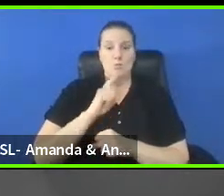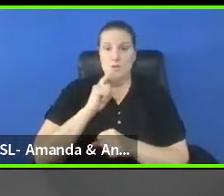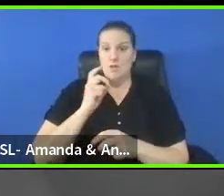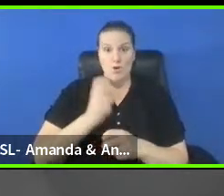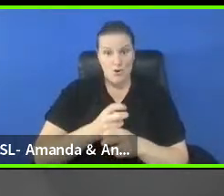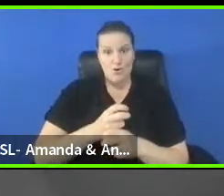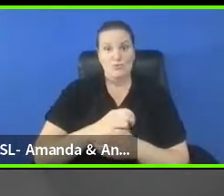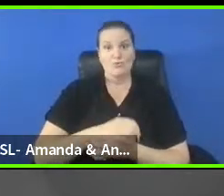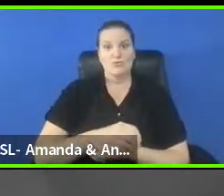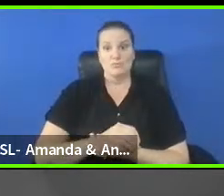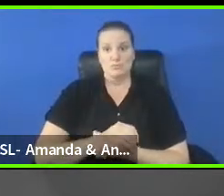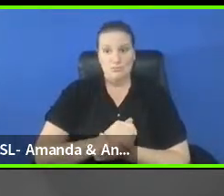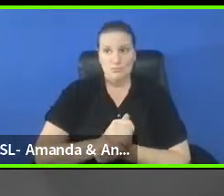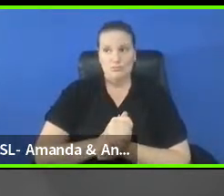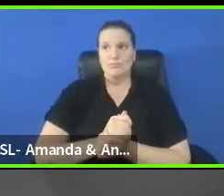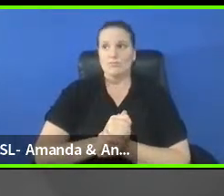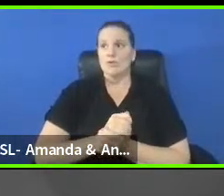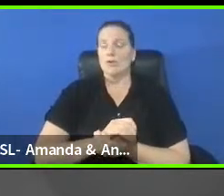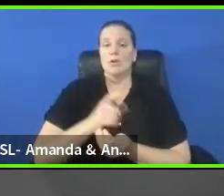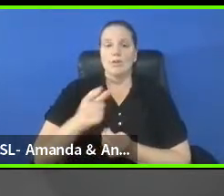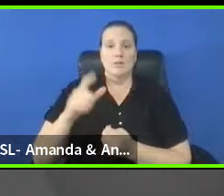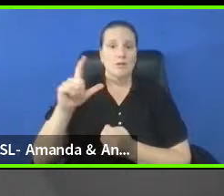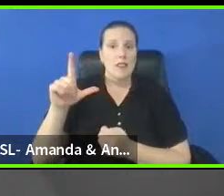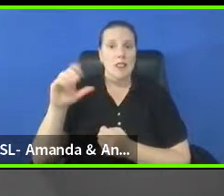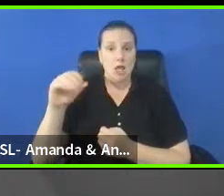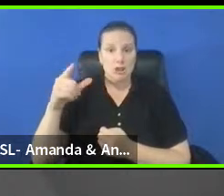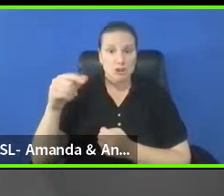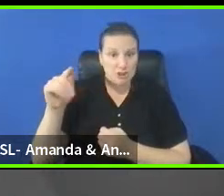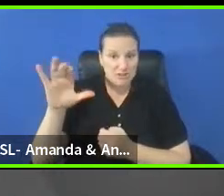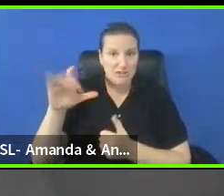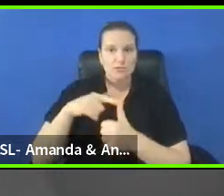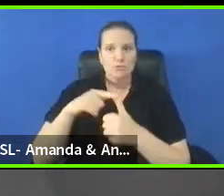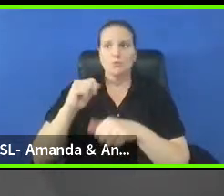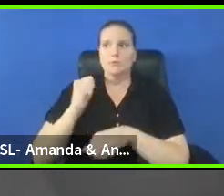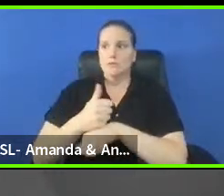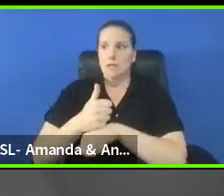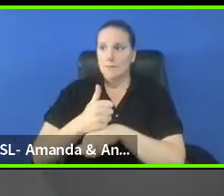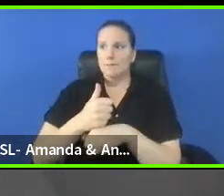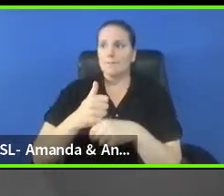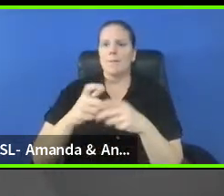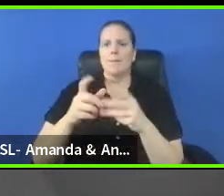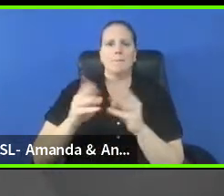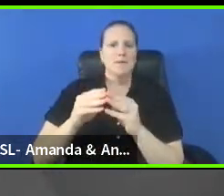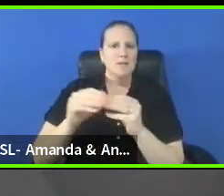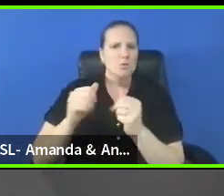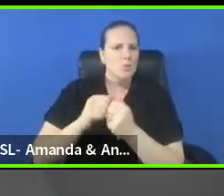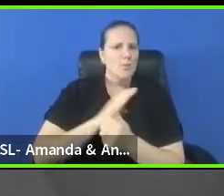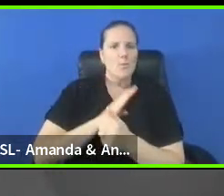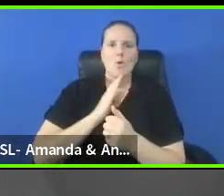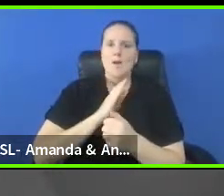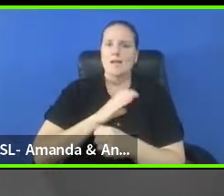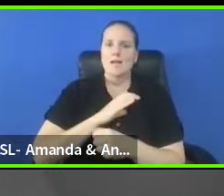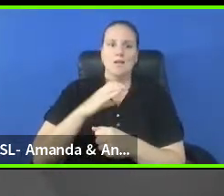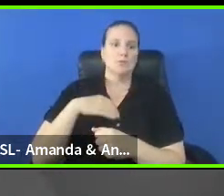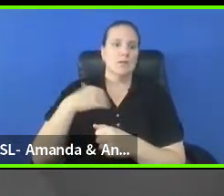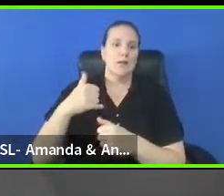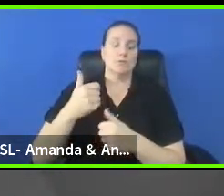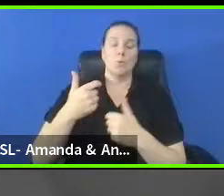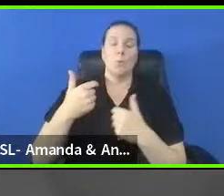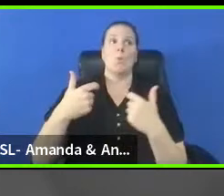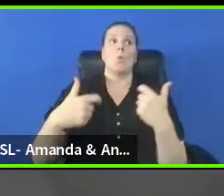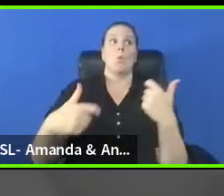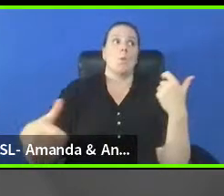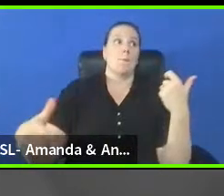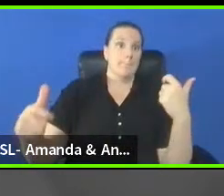hard. Just the logistics of setting up the meetings with boards and councils was a major